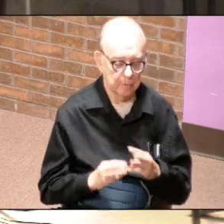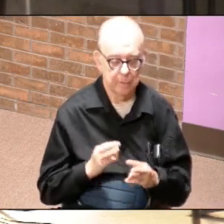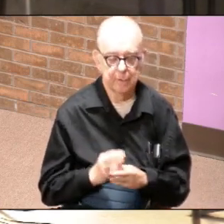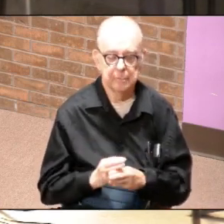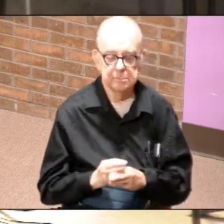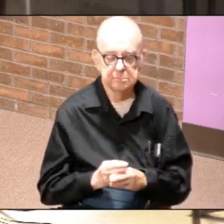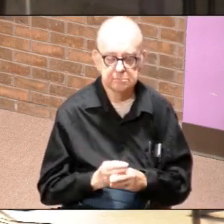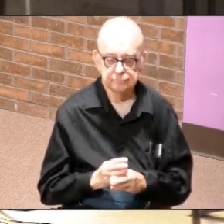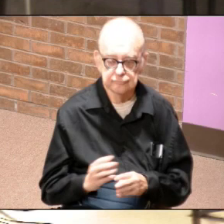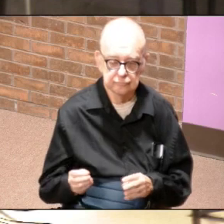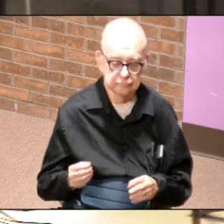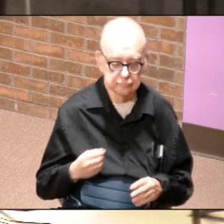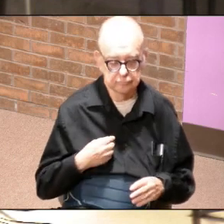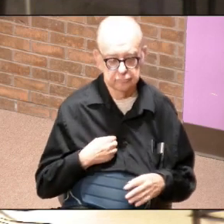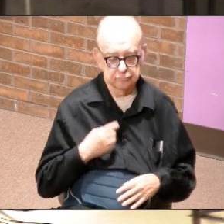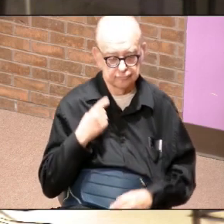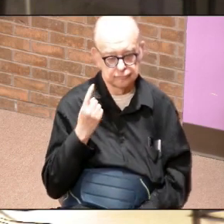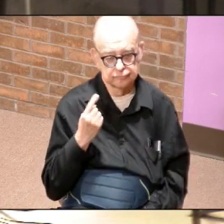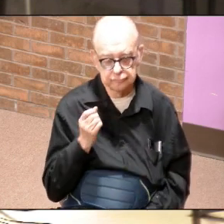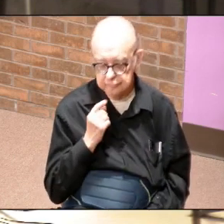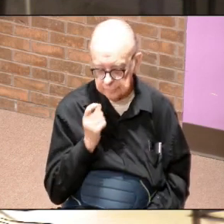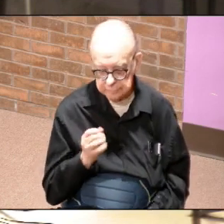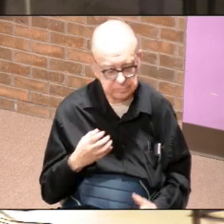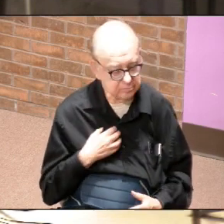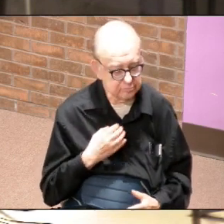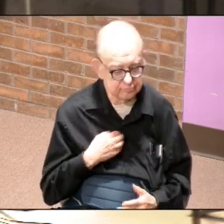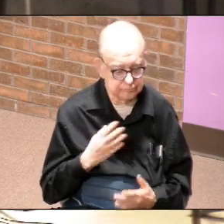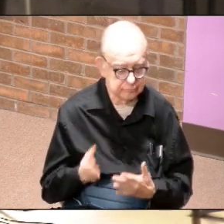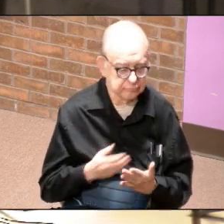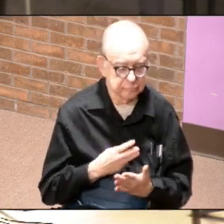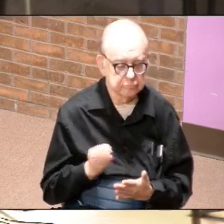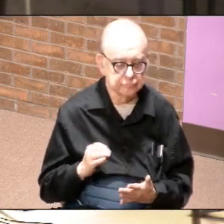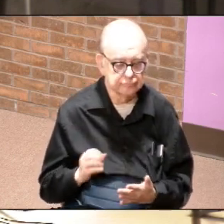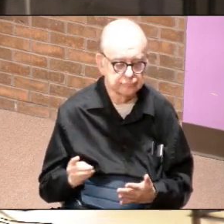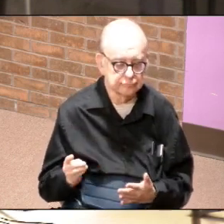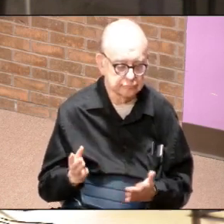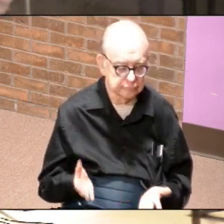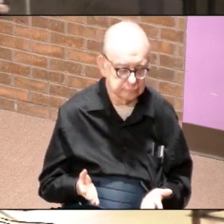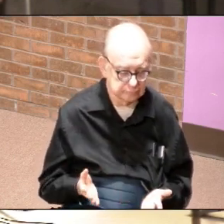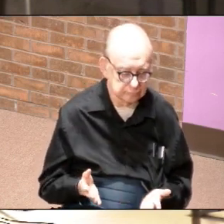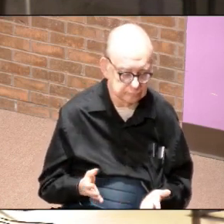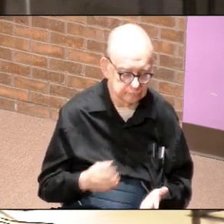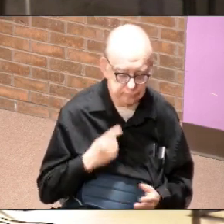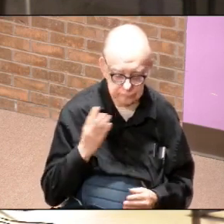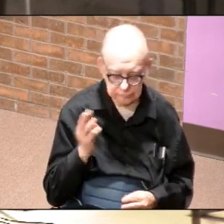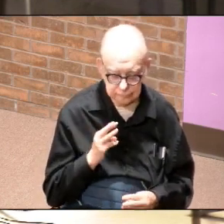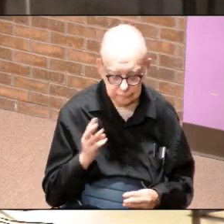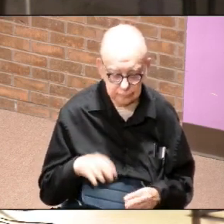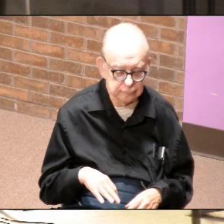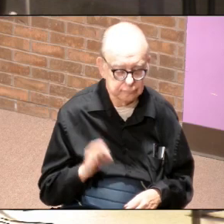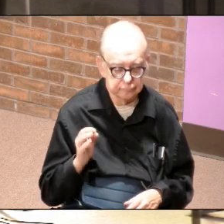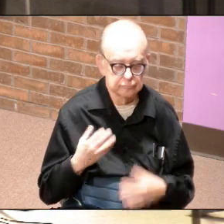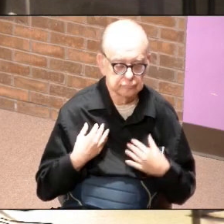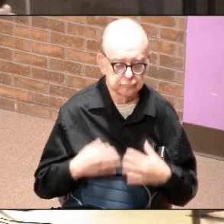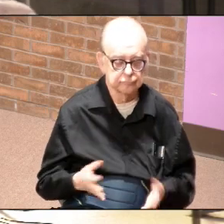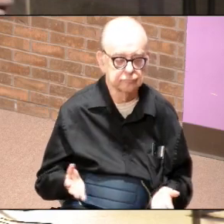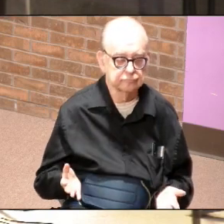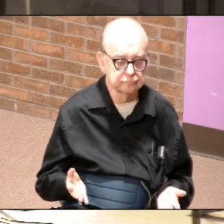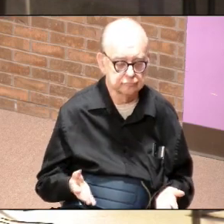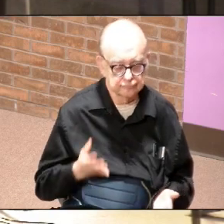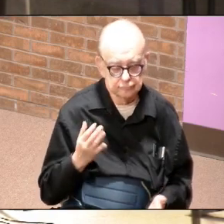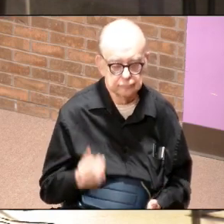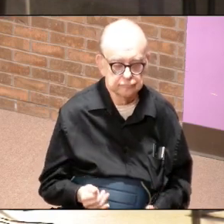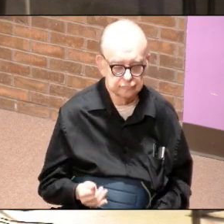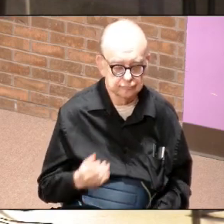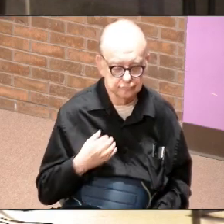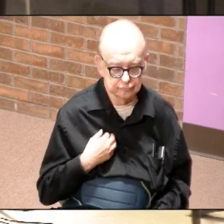this world. And I don't think you're going to have to complain about the maid service. I don't think you're going to have to worry about picking up your clothes,